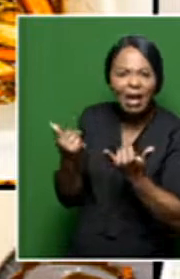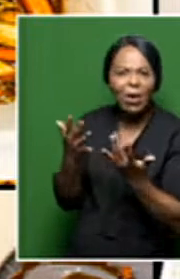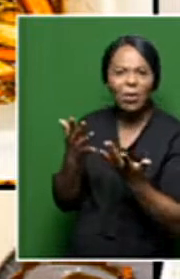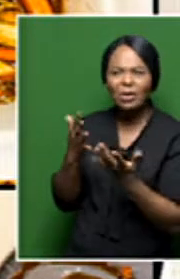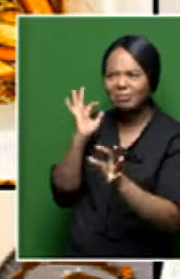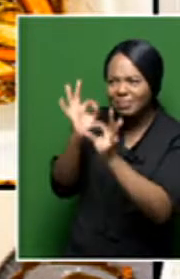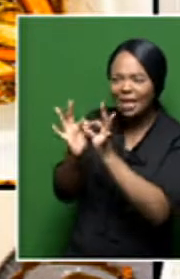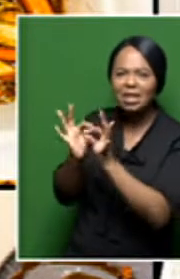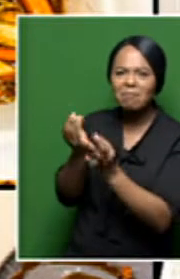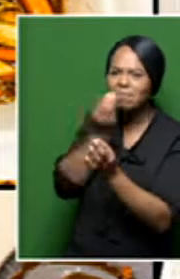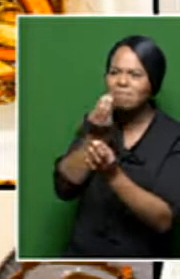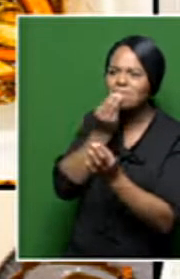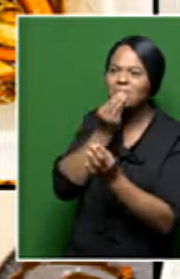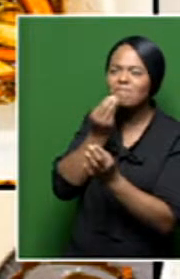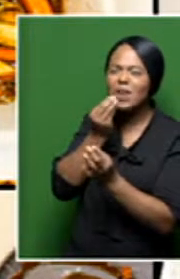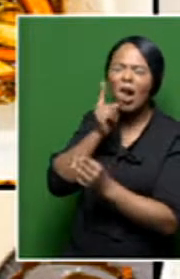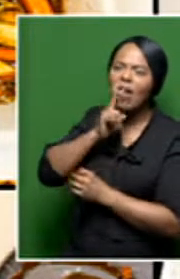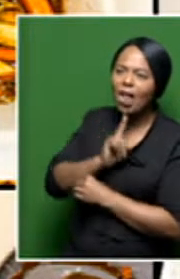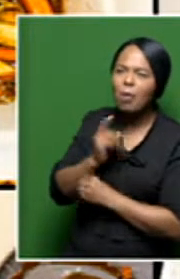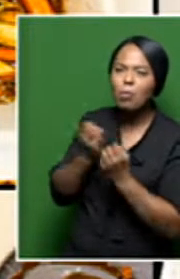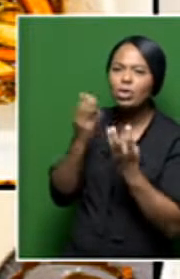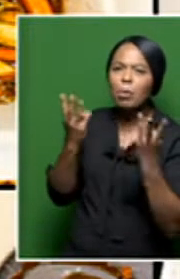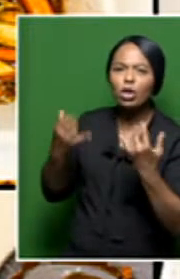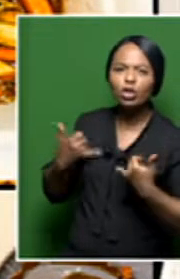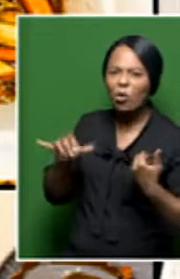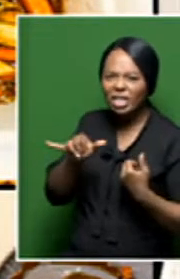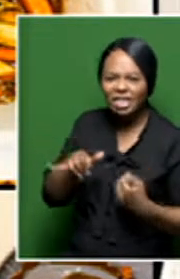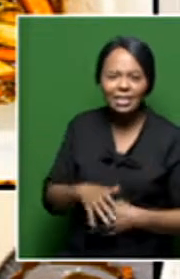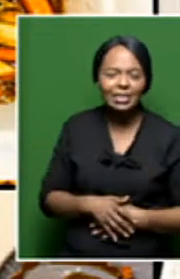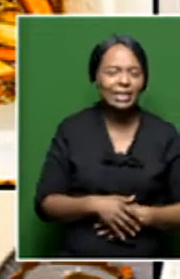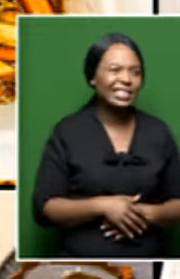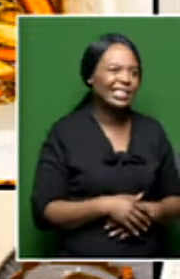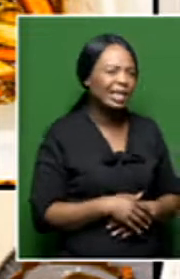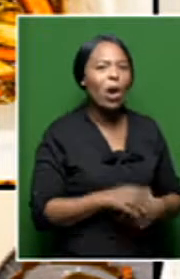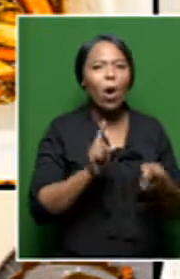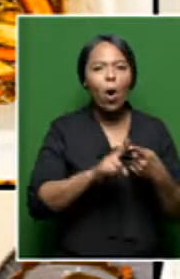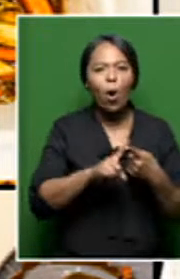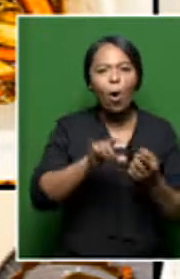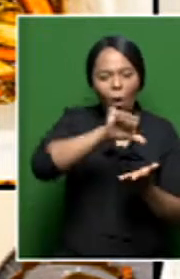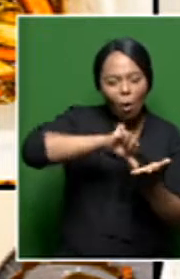That you absolutely cannot do without. Cannot do without. Yeah. Olive oil. Okay.